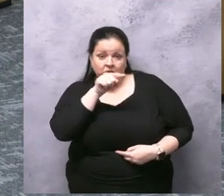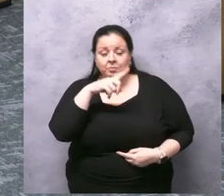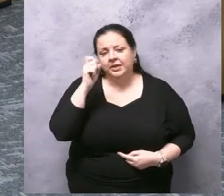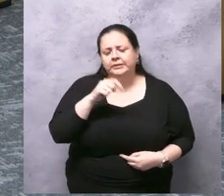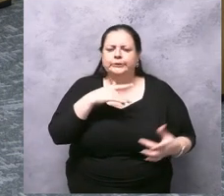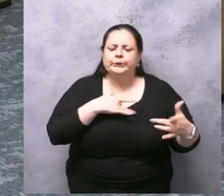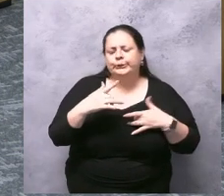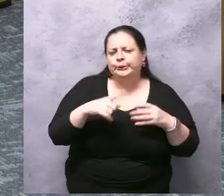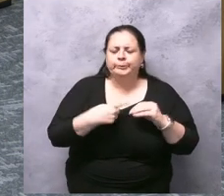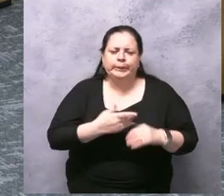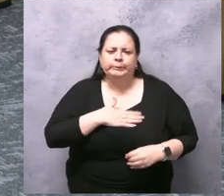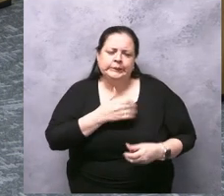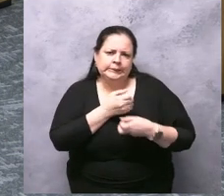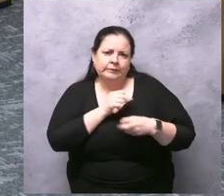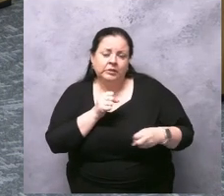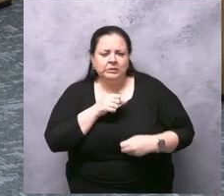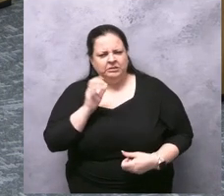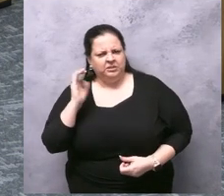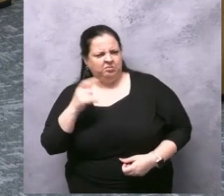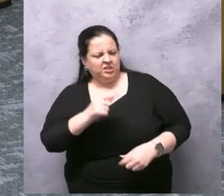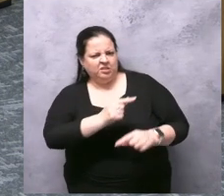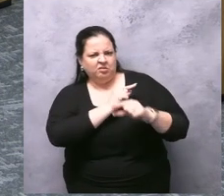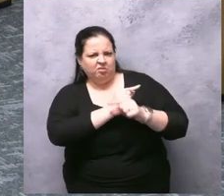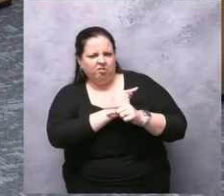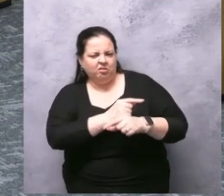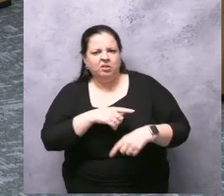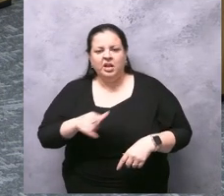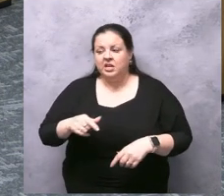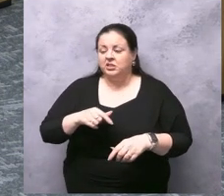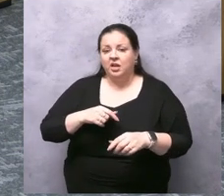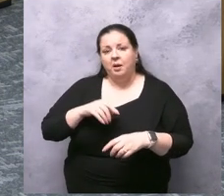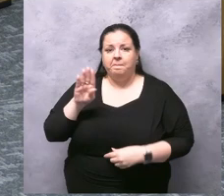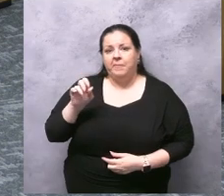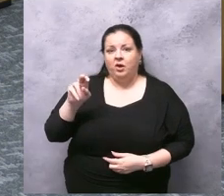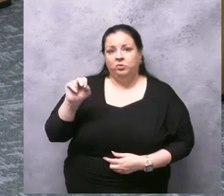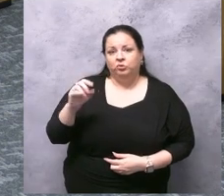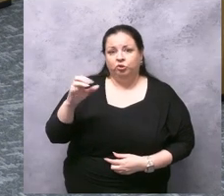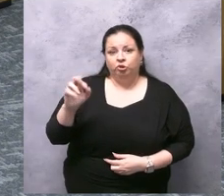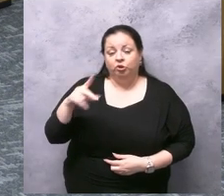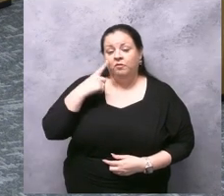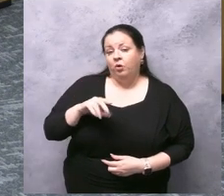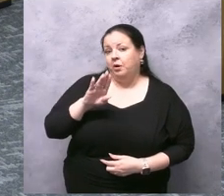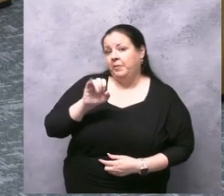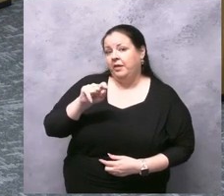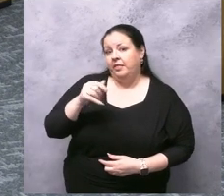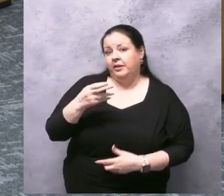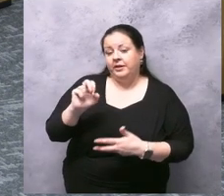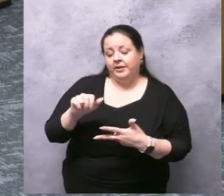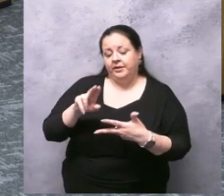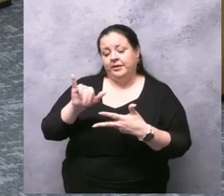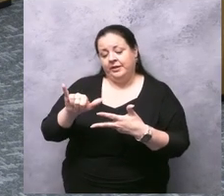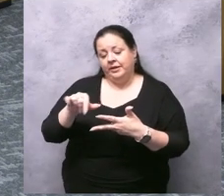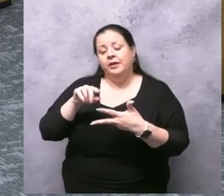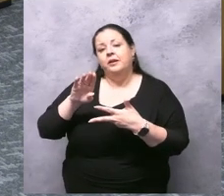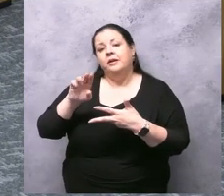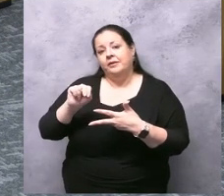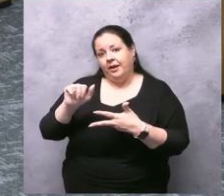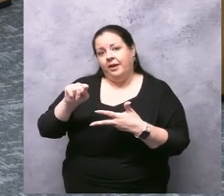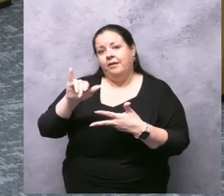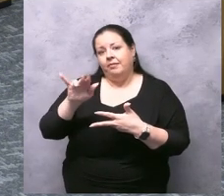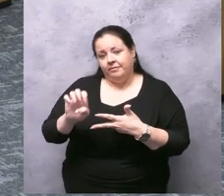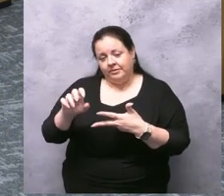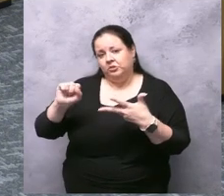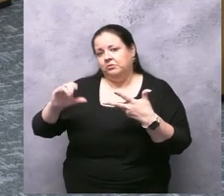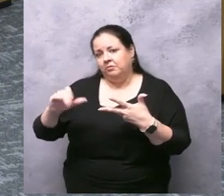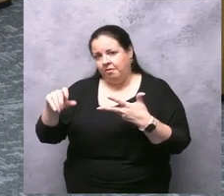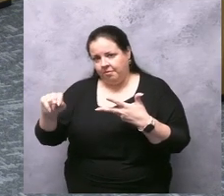safety. This man appears to be a bodyguard slash bouncer for Bethany and her crew, which includes Lucas, Natalie, Scott, and Todd. Imagine my surprise when I recently found